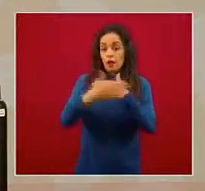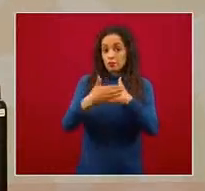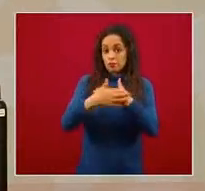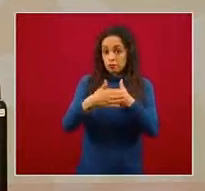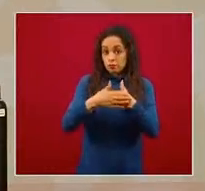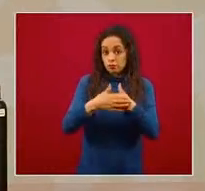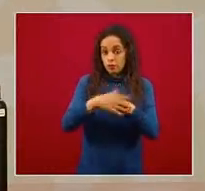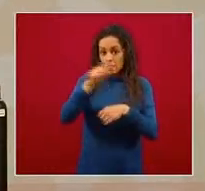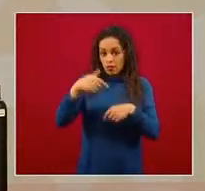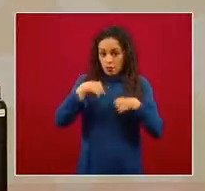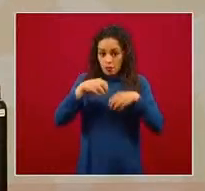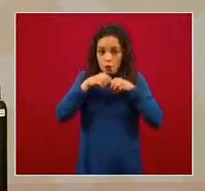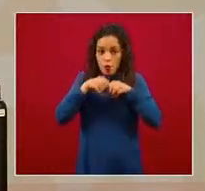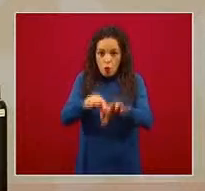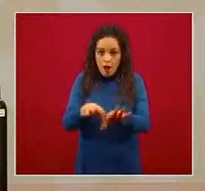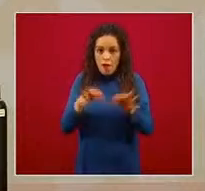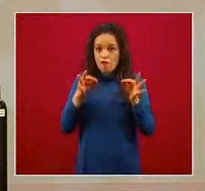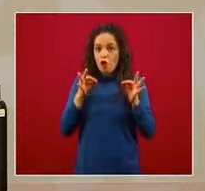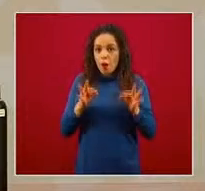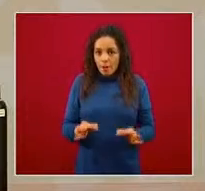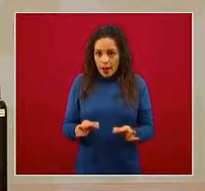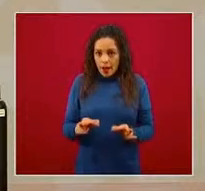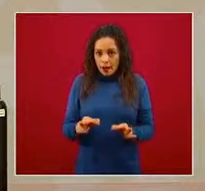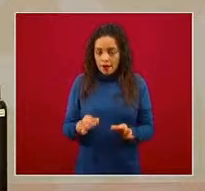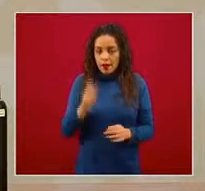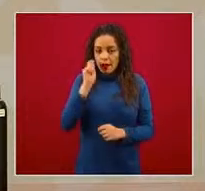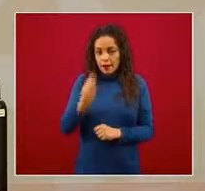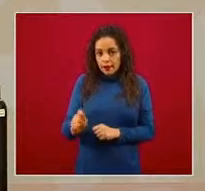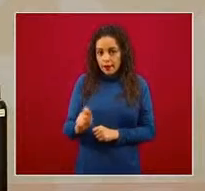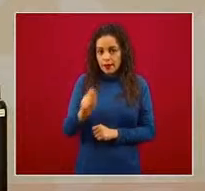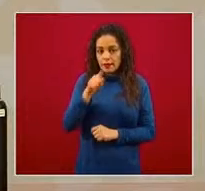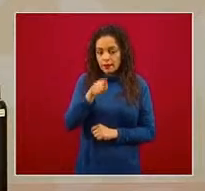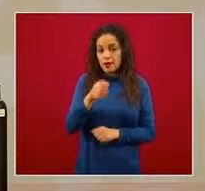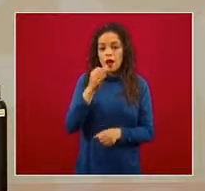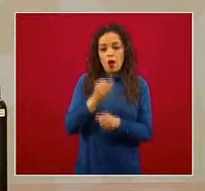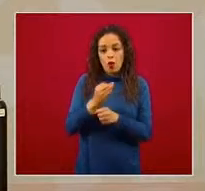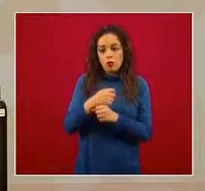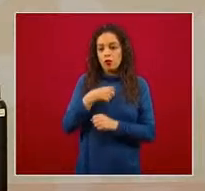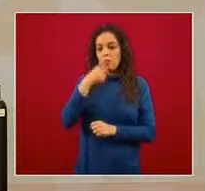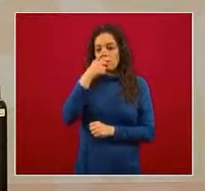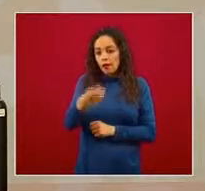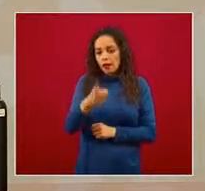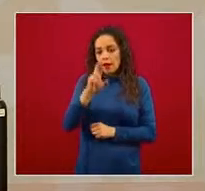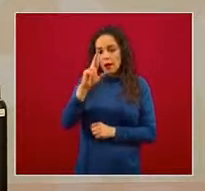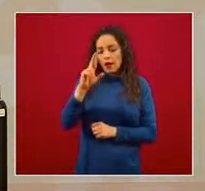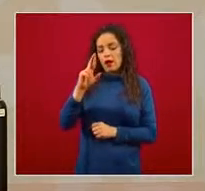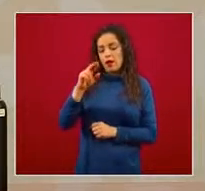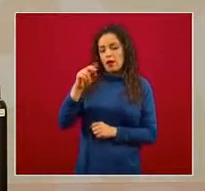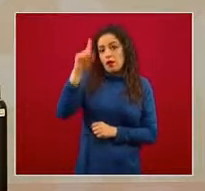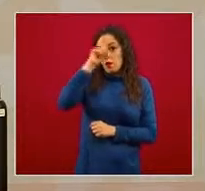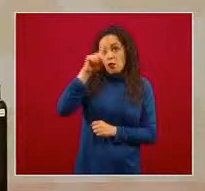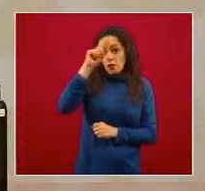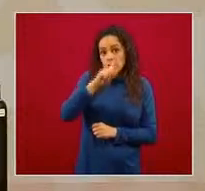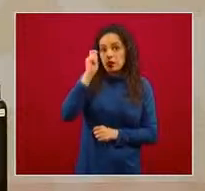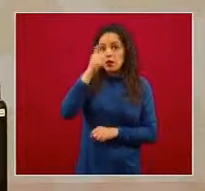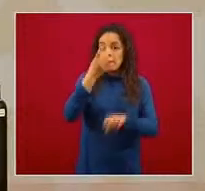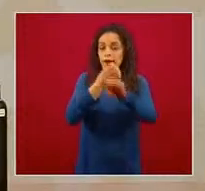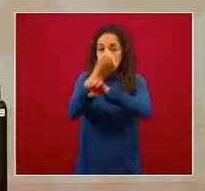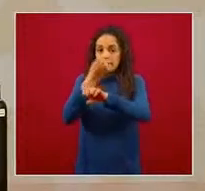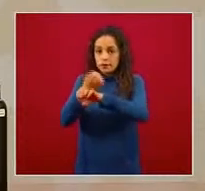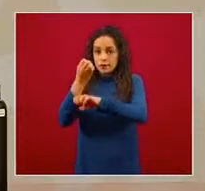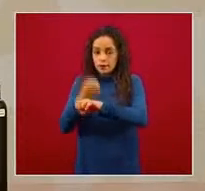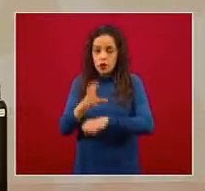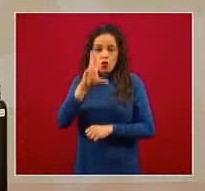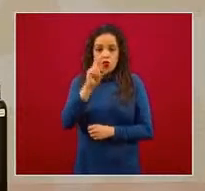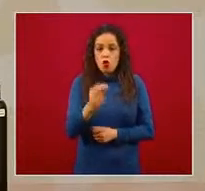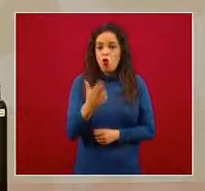shortly, we will publish a brief recommending all state authorities not to use them because when